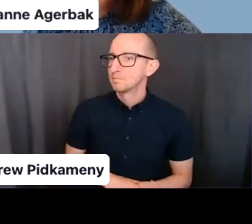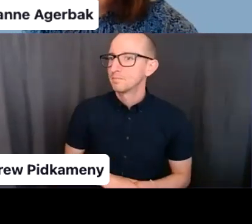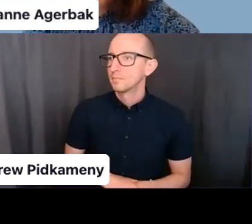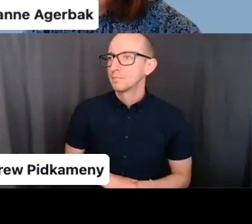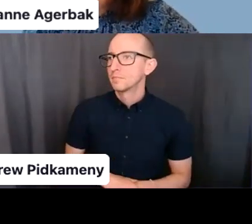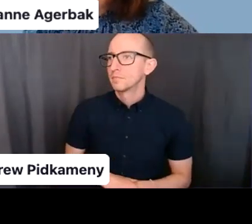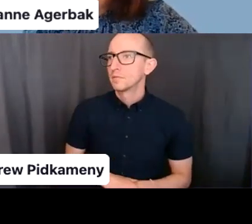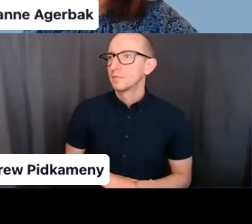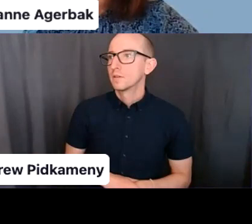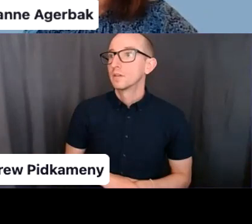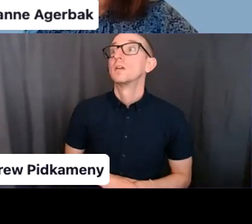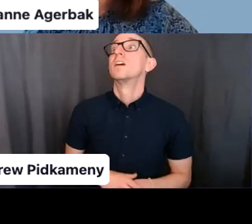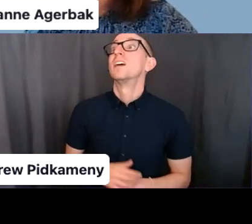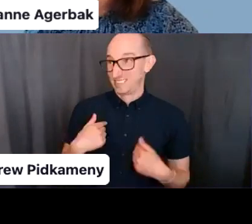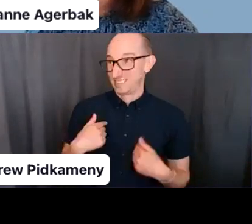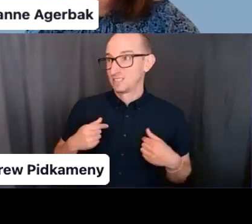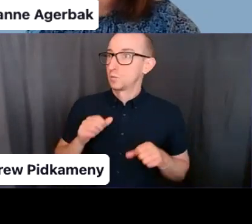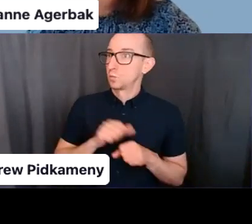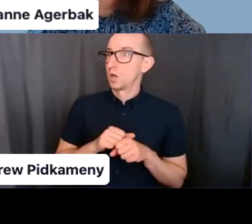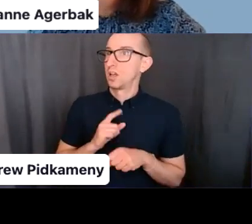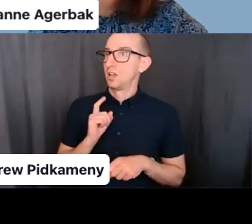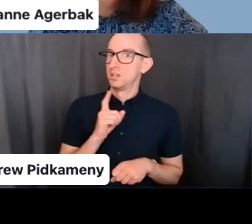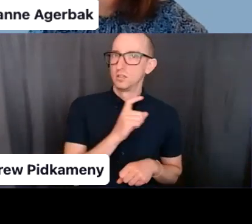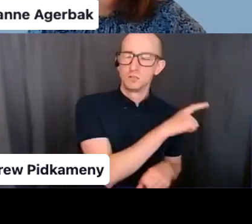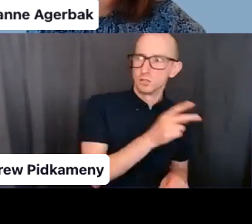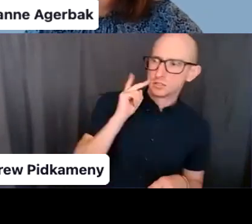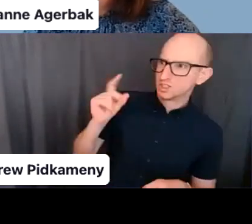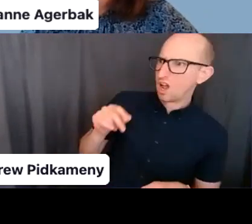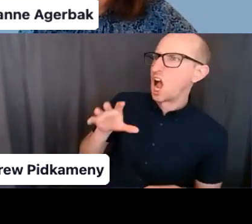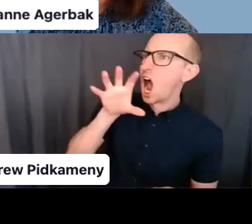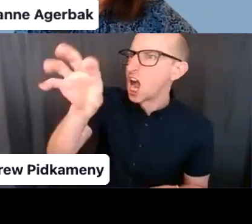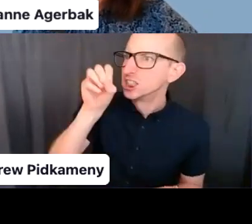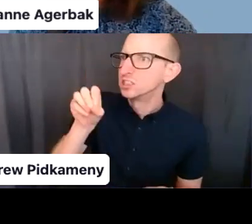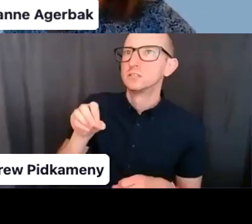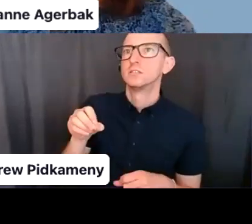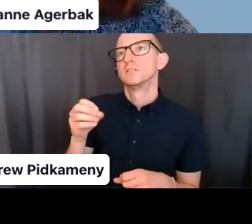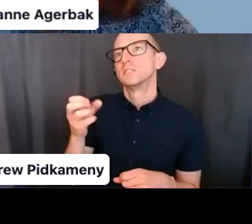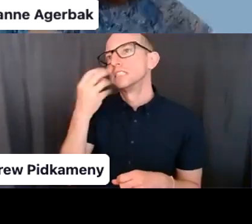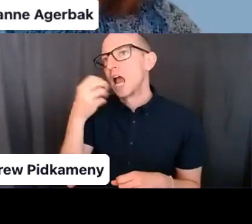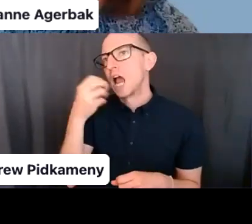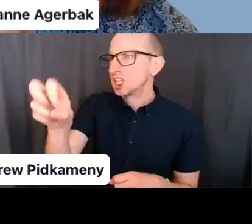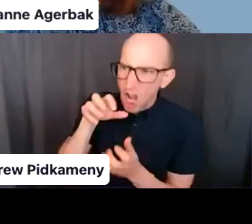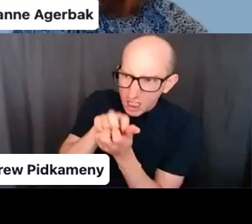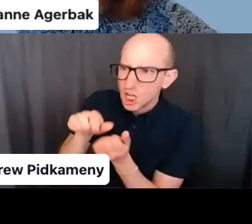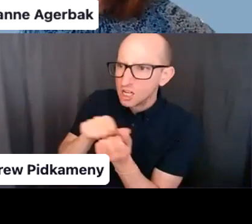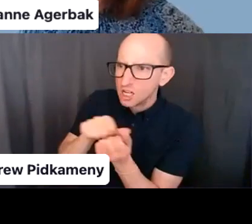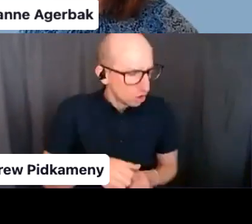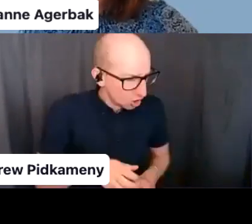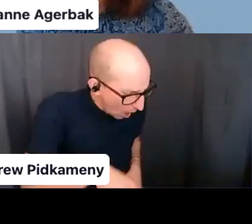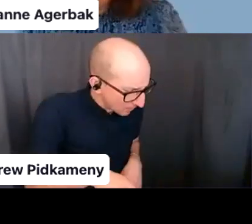reach the end of the aisle, the dog grabs another bag of snacks off the shelf and starts chewing it. Drop, drop,